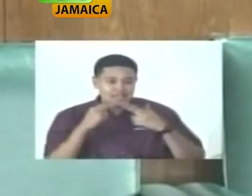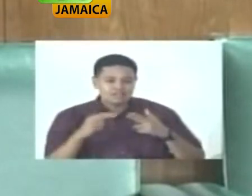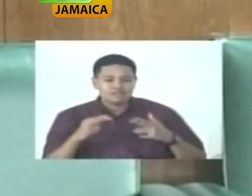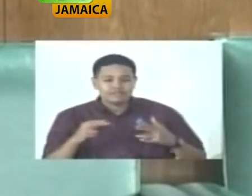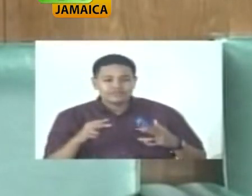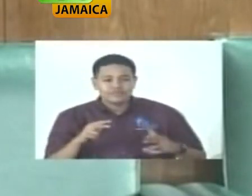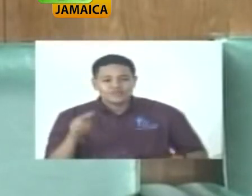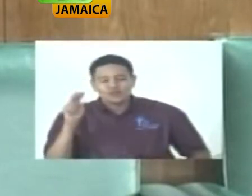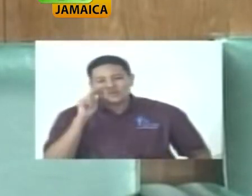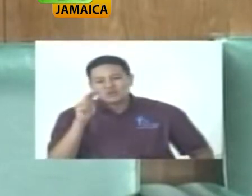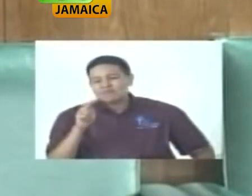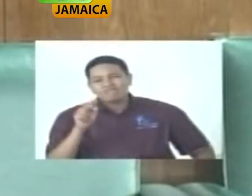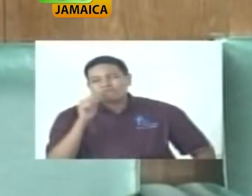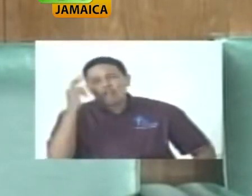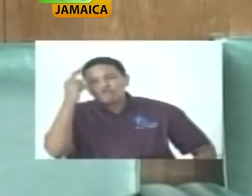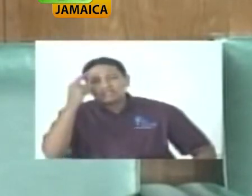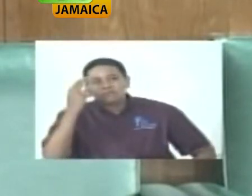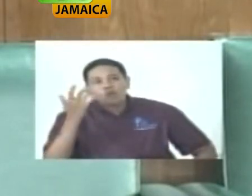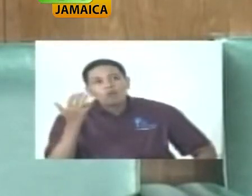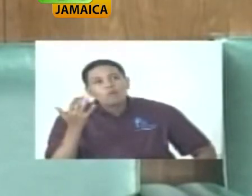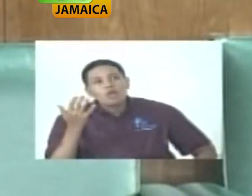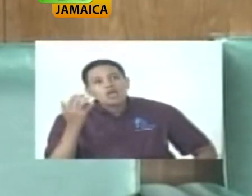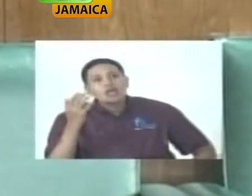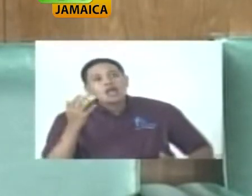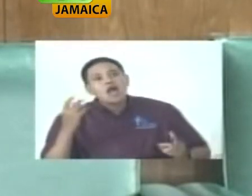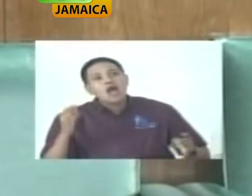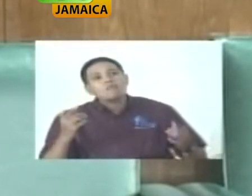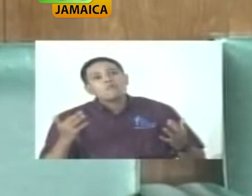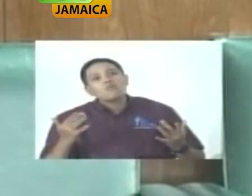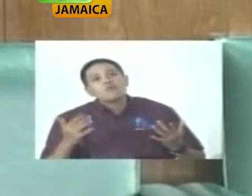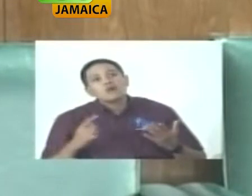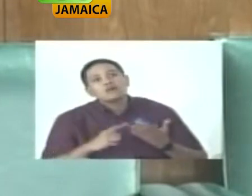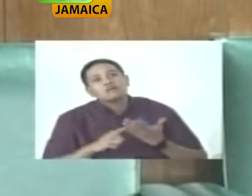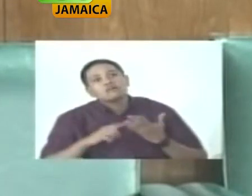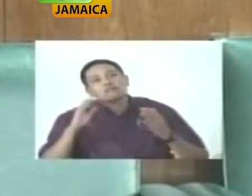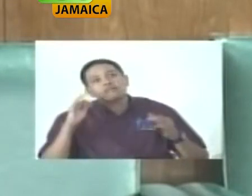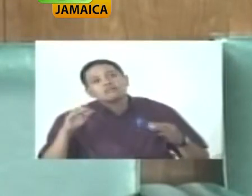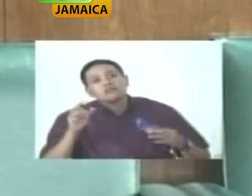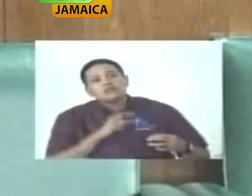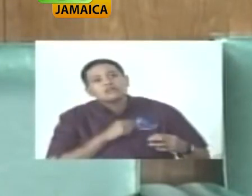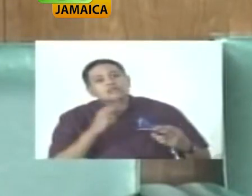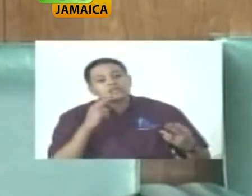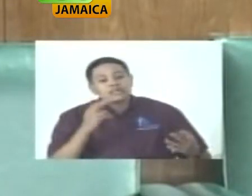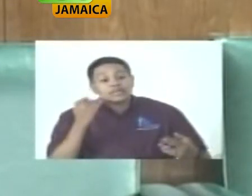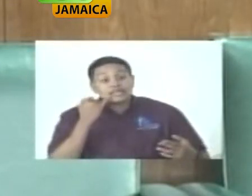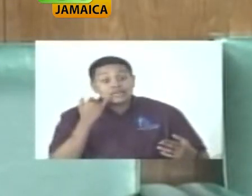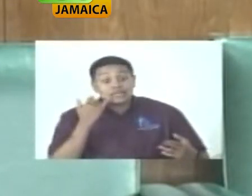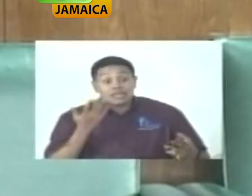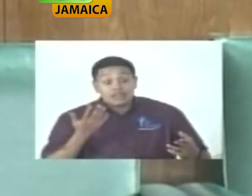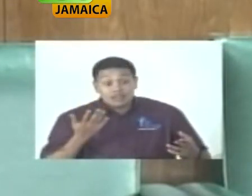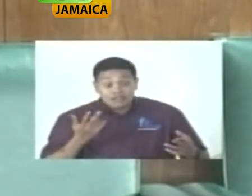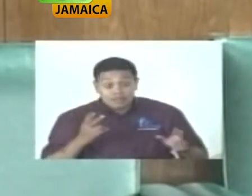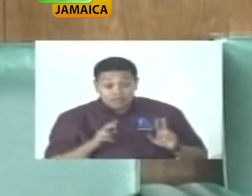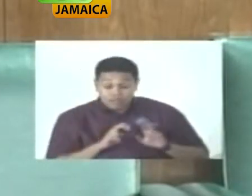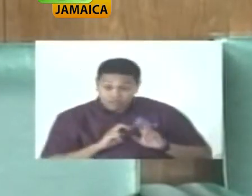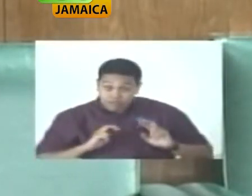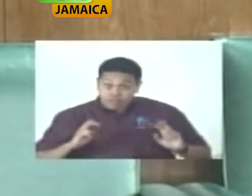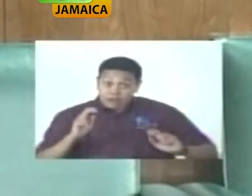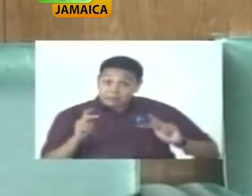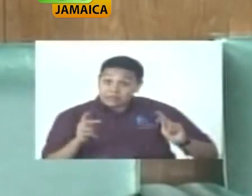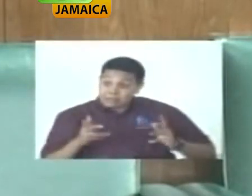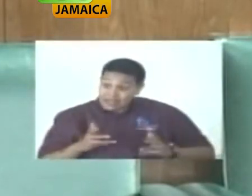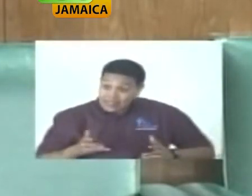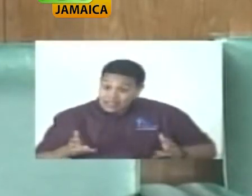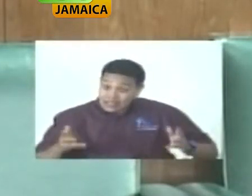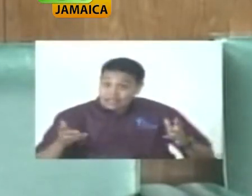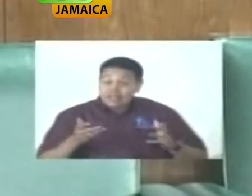unreasonable to me. Had there been a jury, I assume in a matter